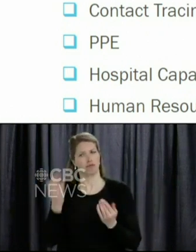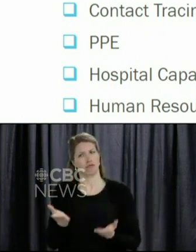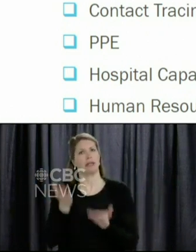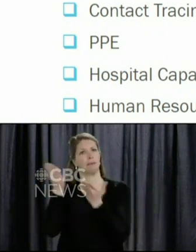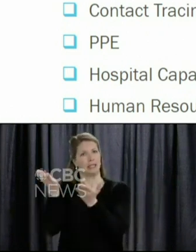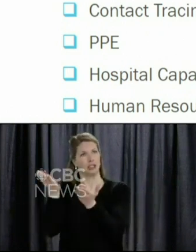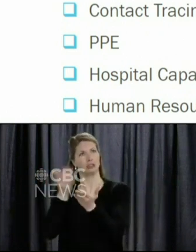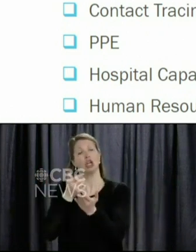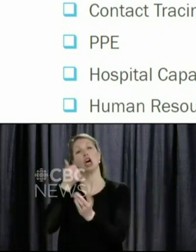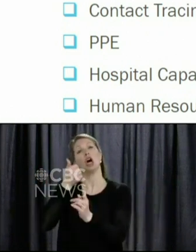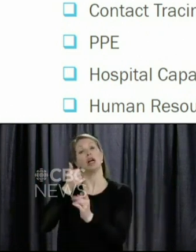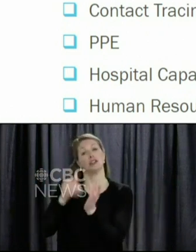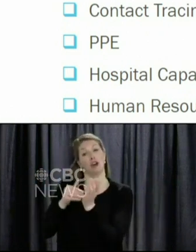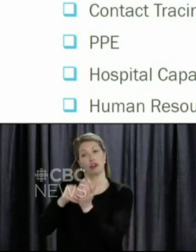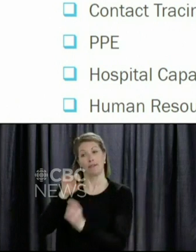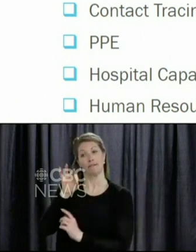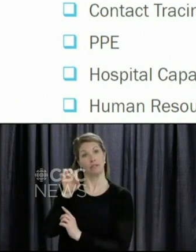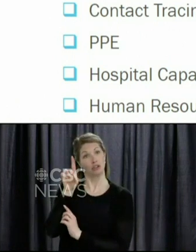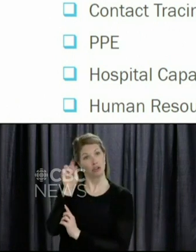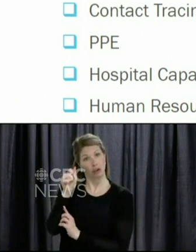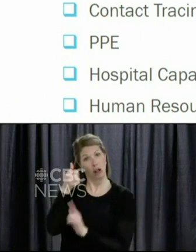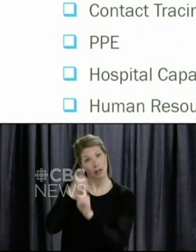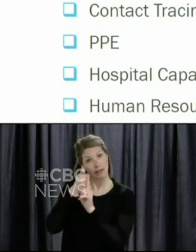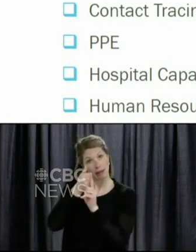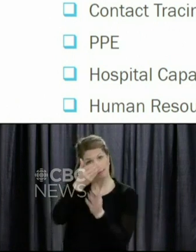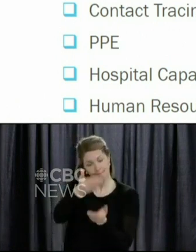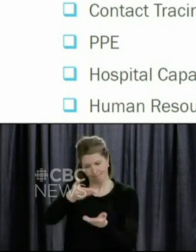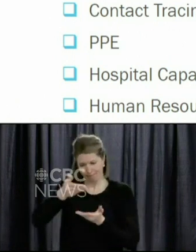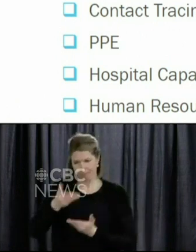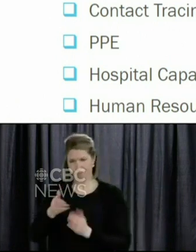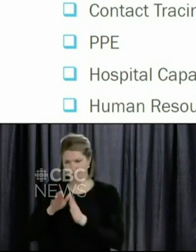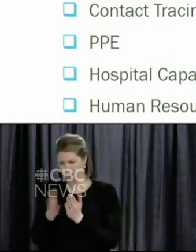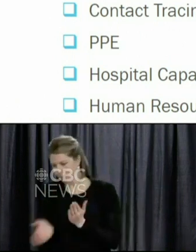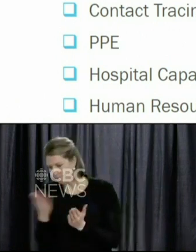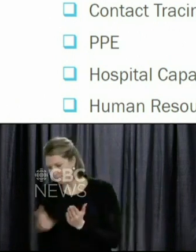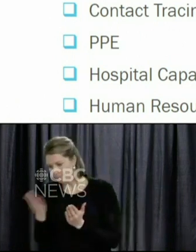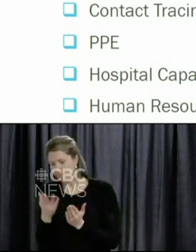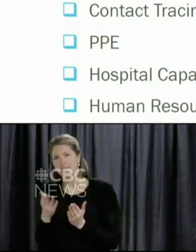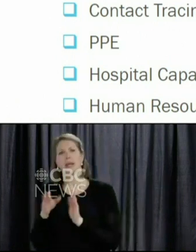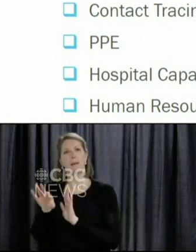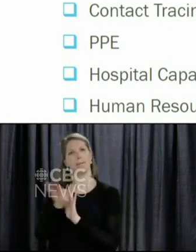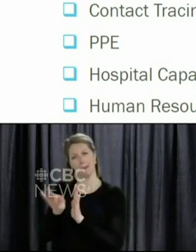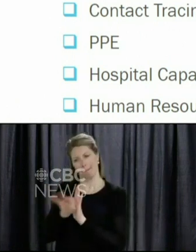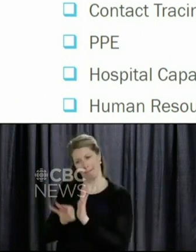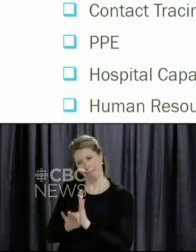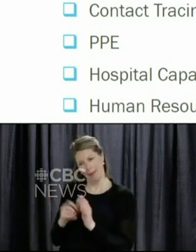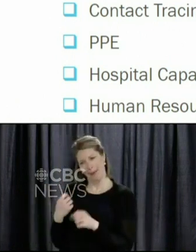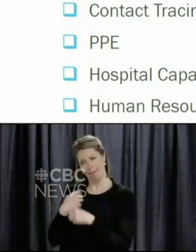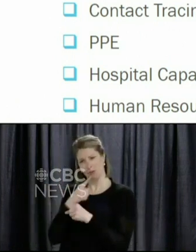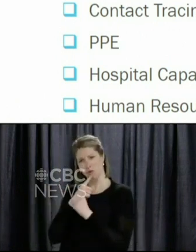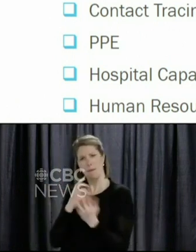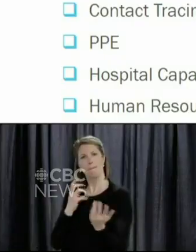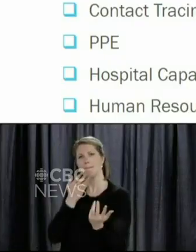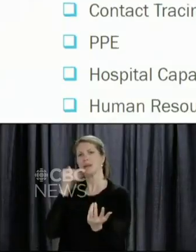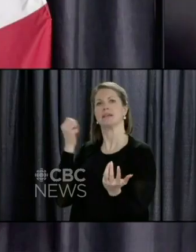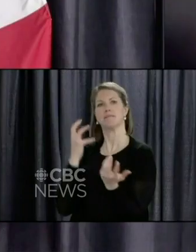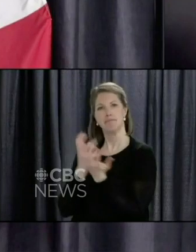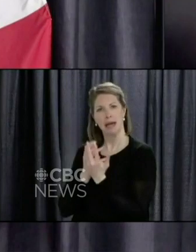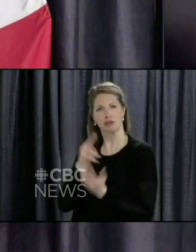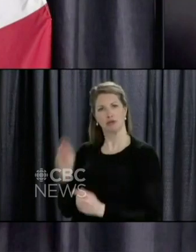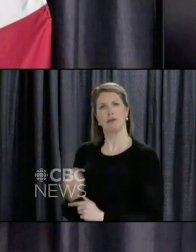pick things that are appropriate from the province. But the elements that are there are similar, so if we can review some